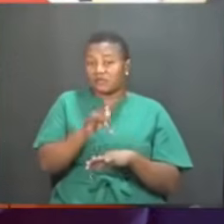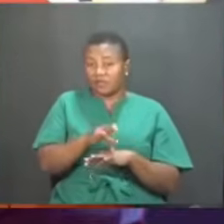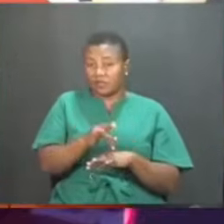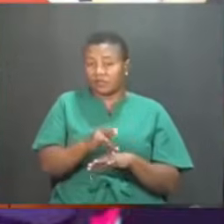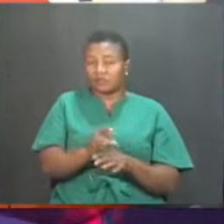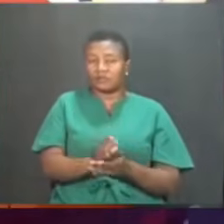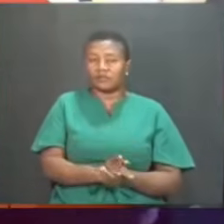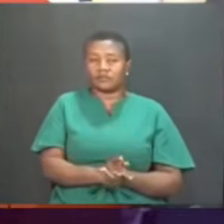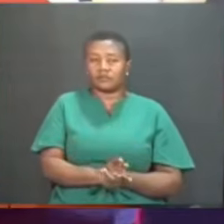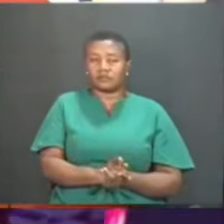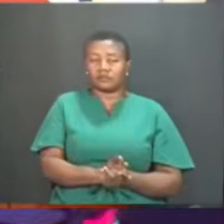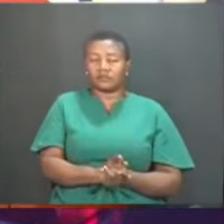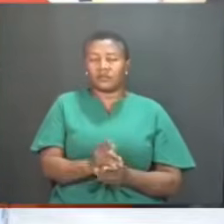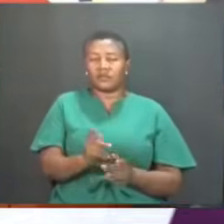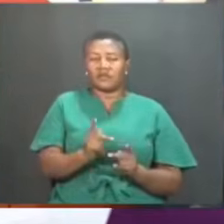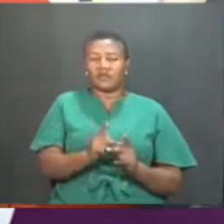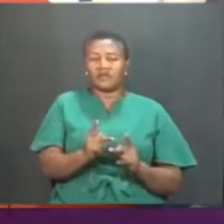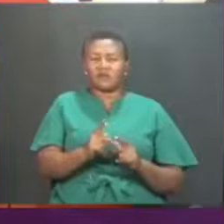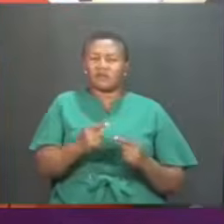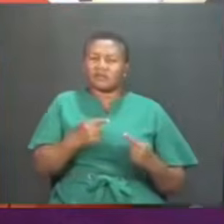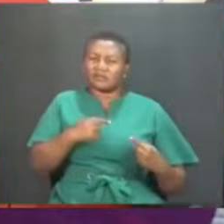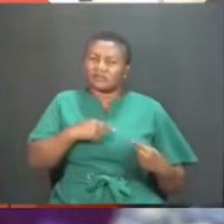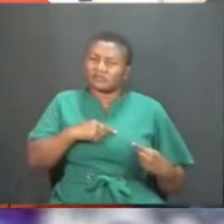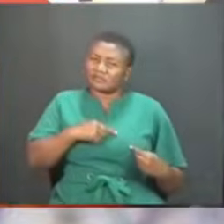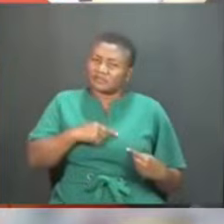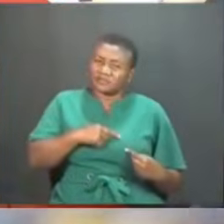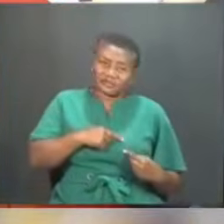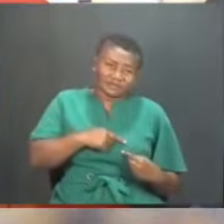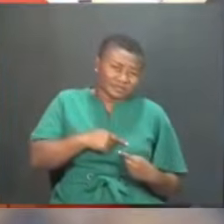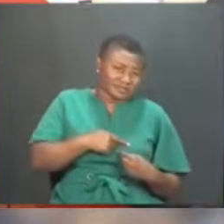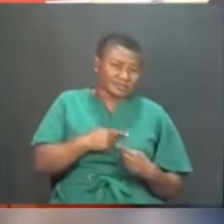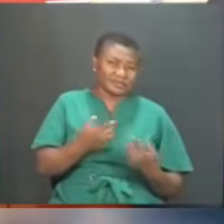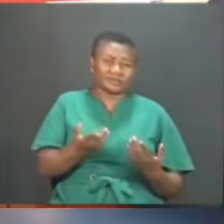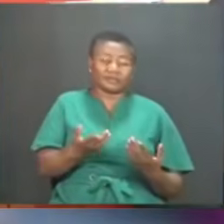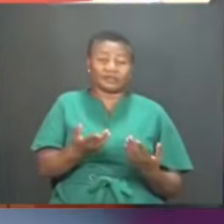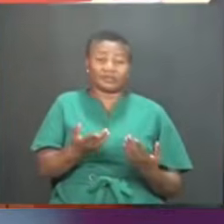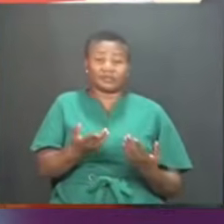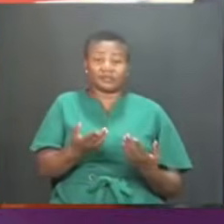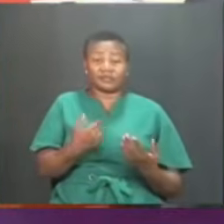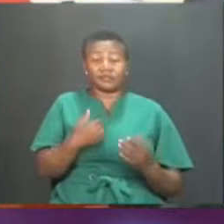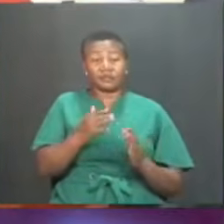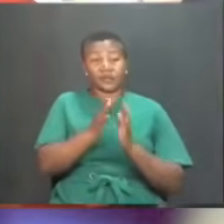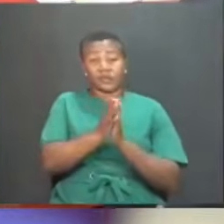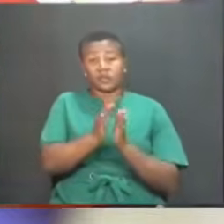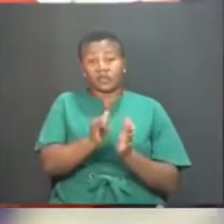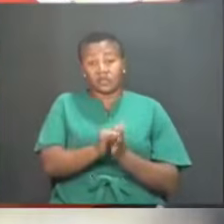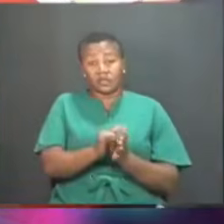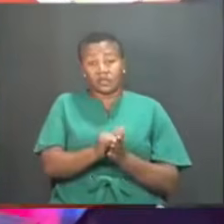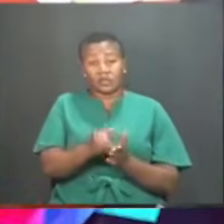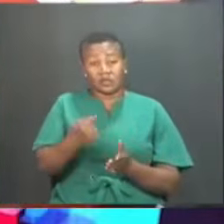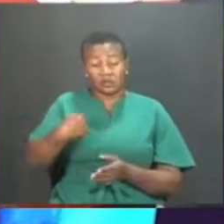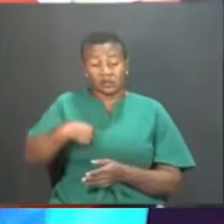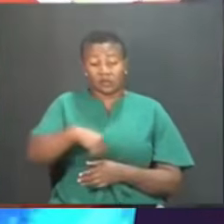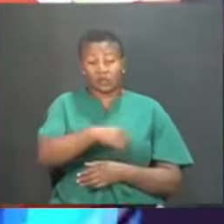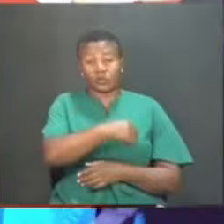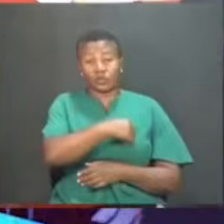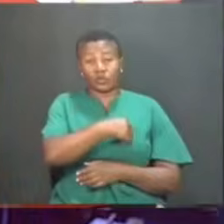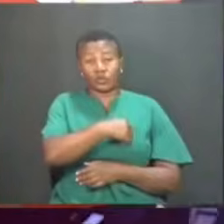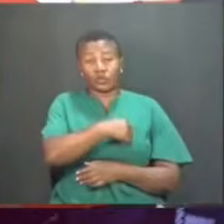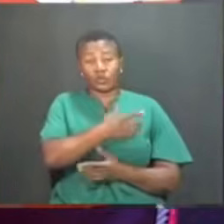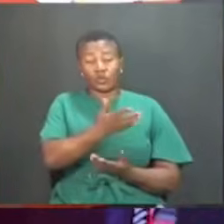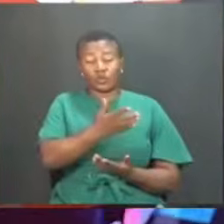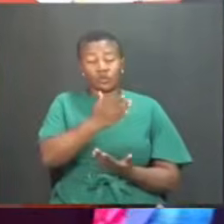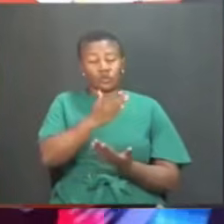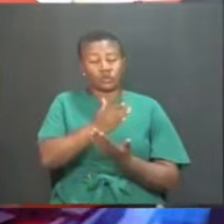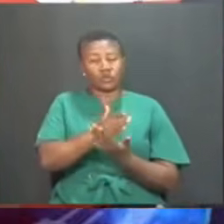It's a very painful one, and I ask that we depoliticize this